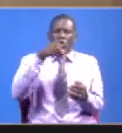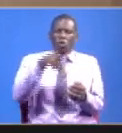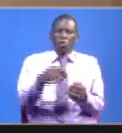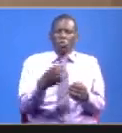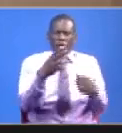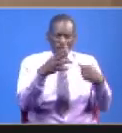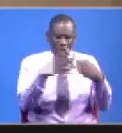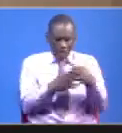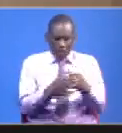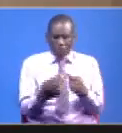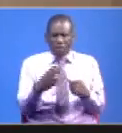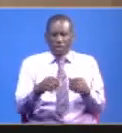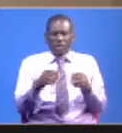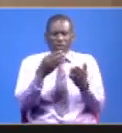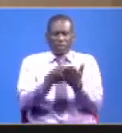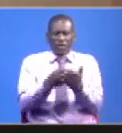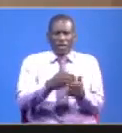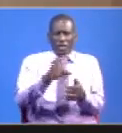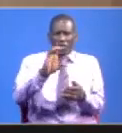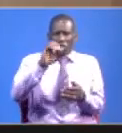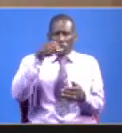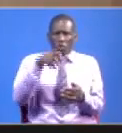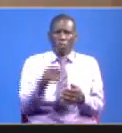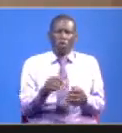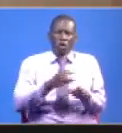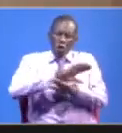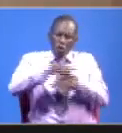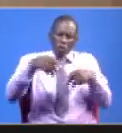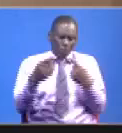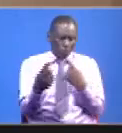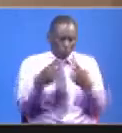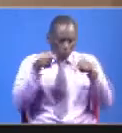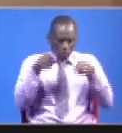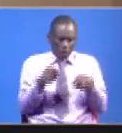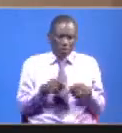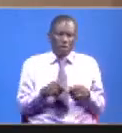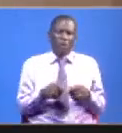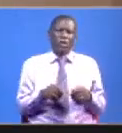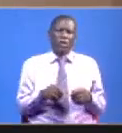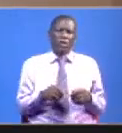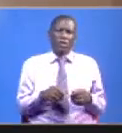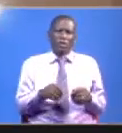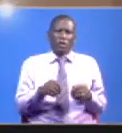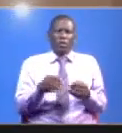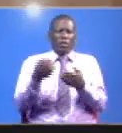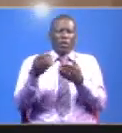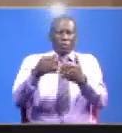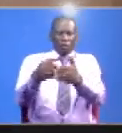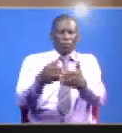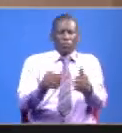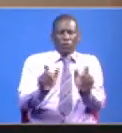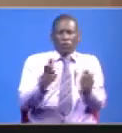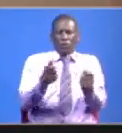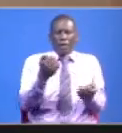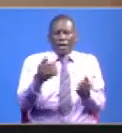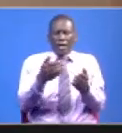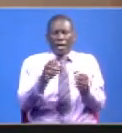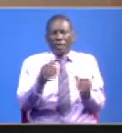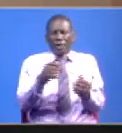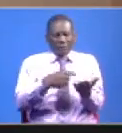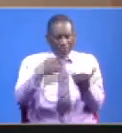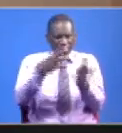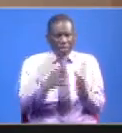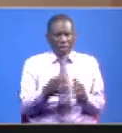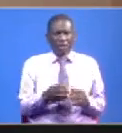touted as the finance COP. So this means everyone who's speaking, be it at a podium or in front of the media or in front of the other